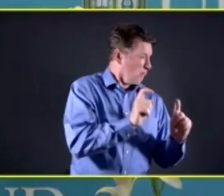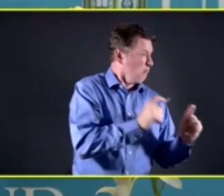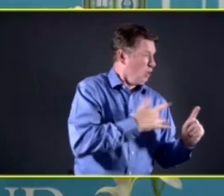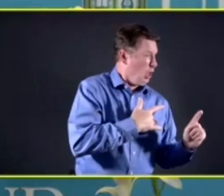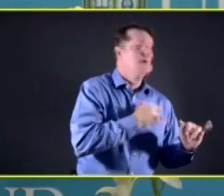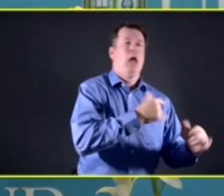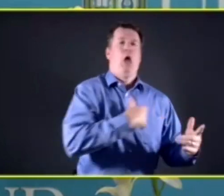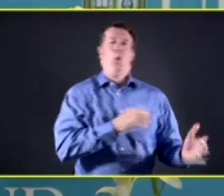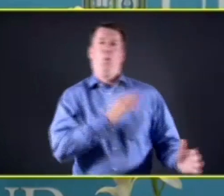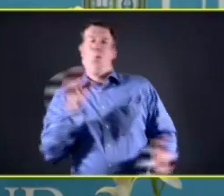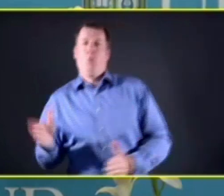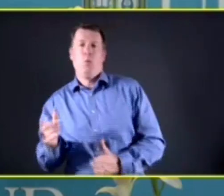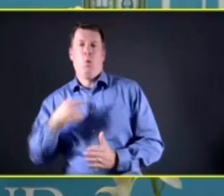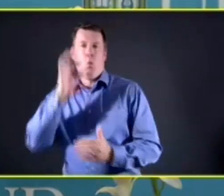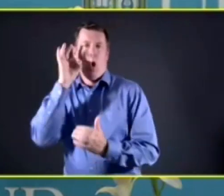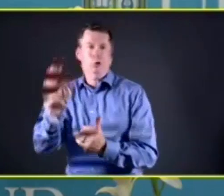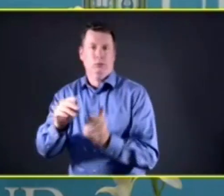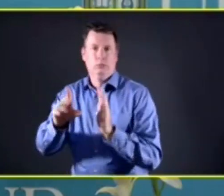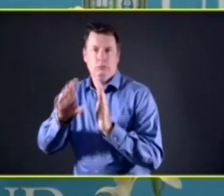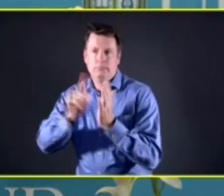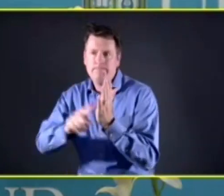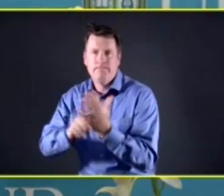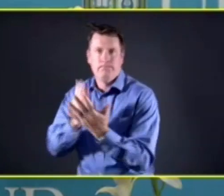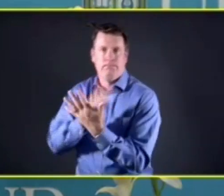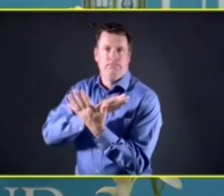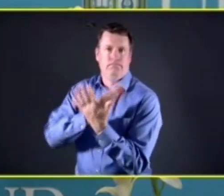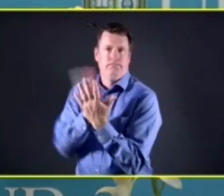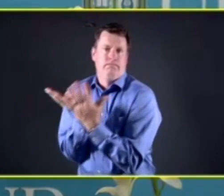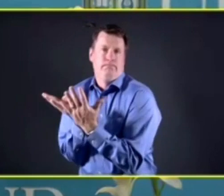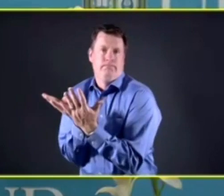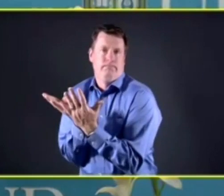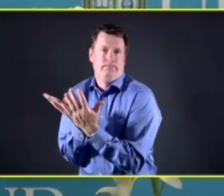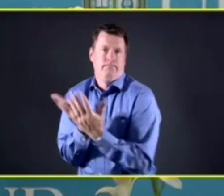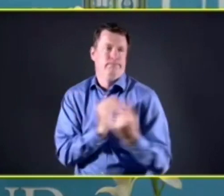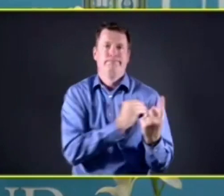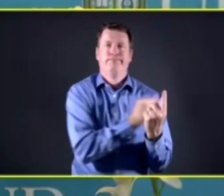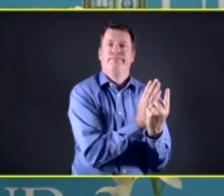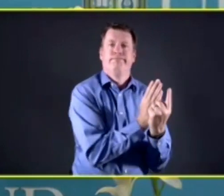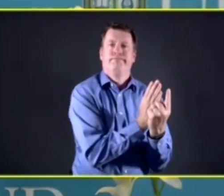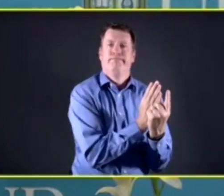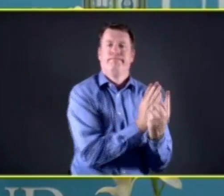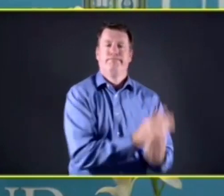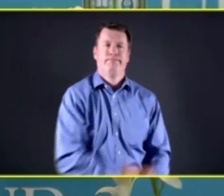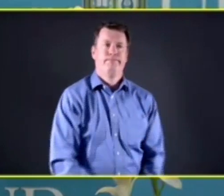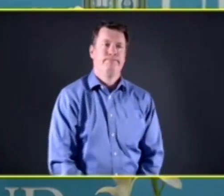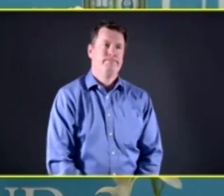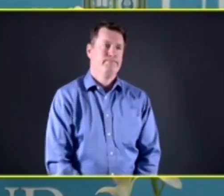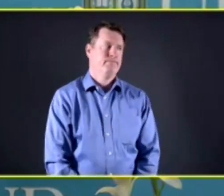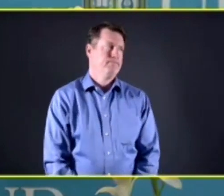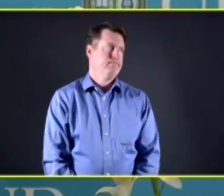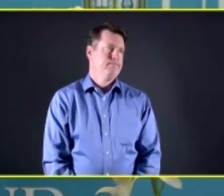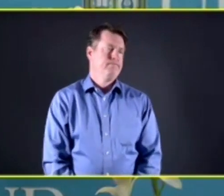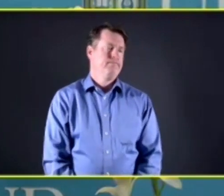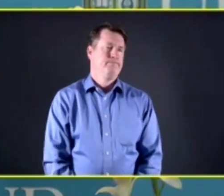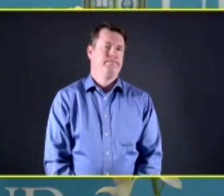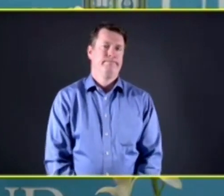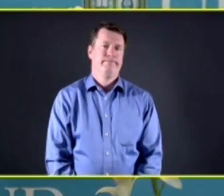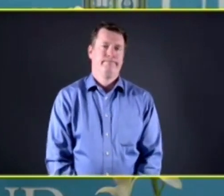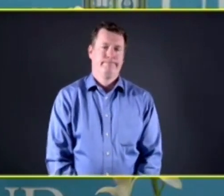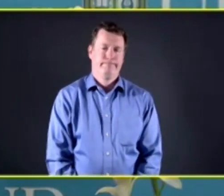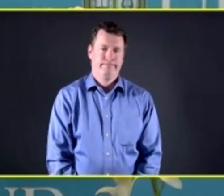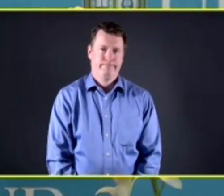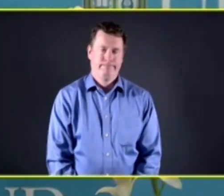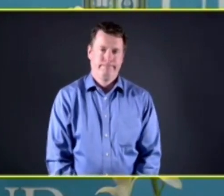with an undetected condition, or is an underlying condition even necessary to evoke